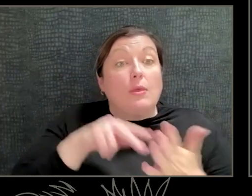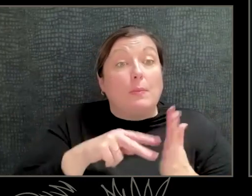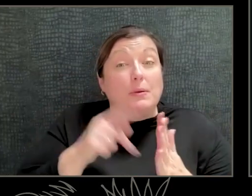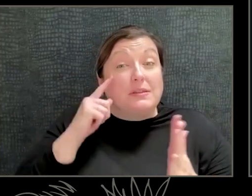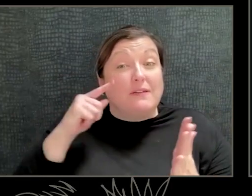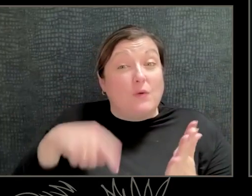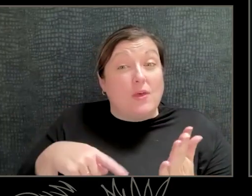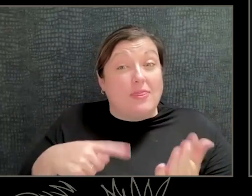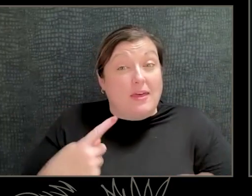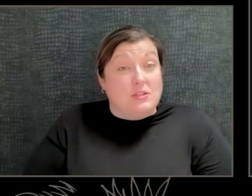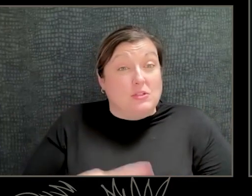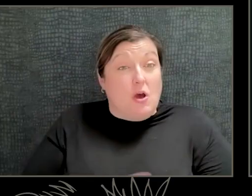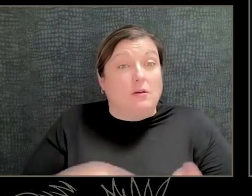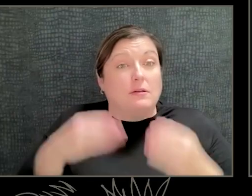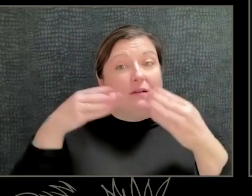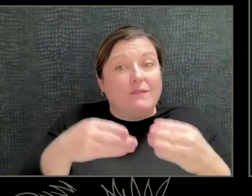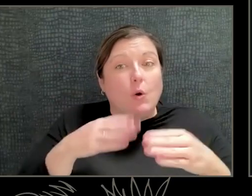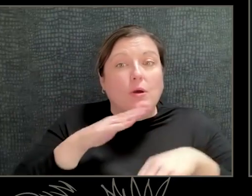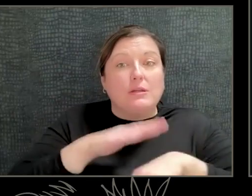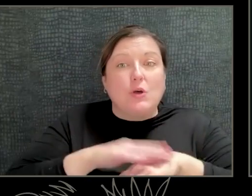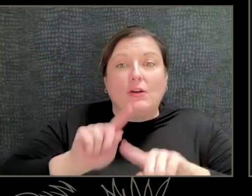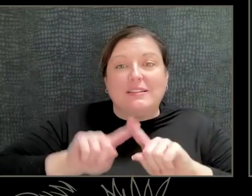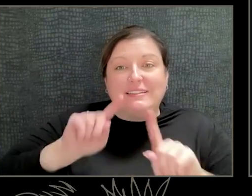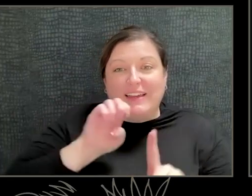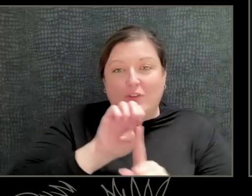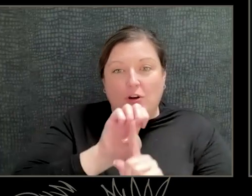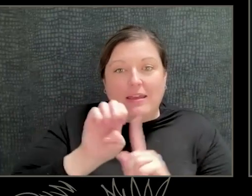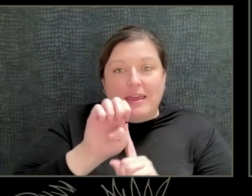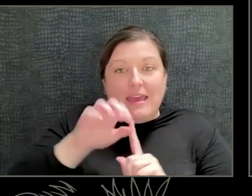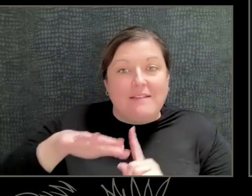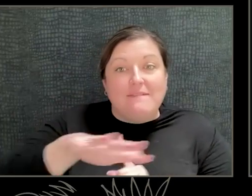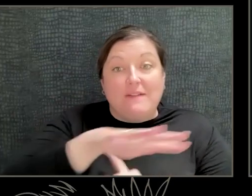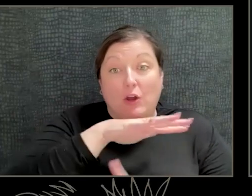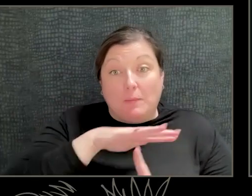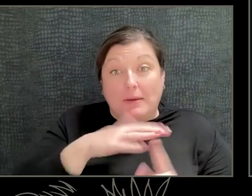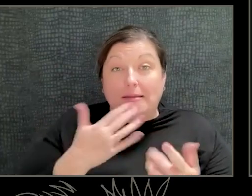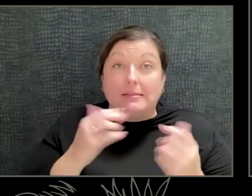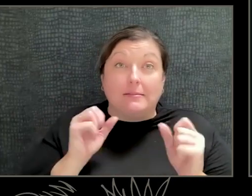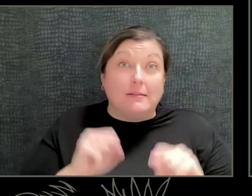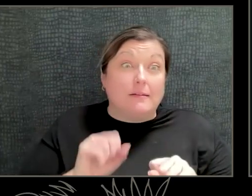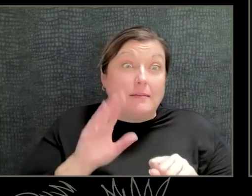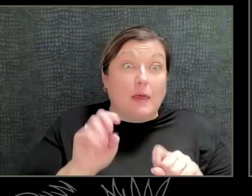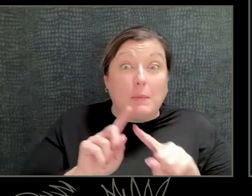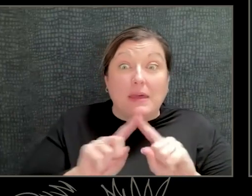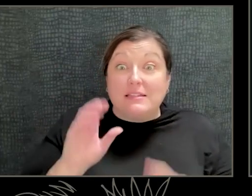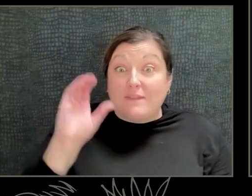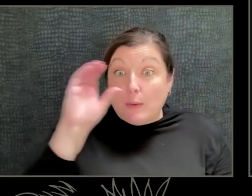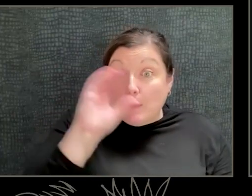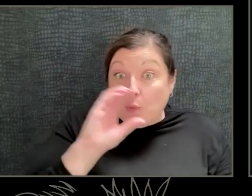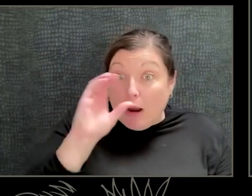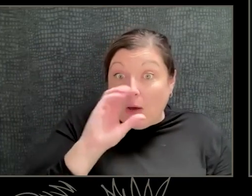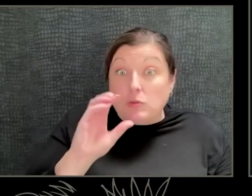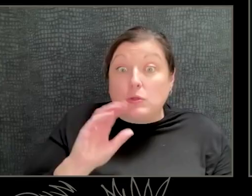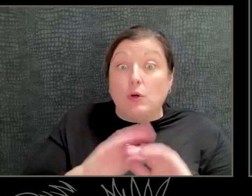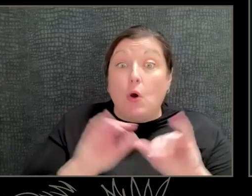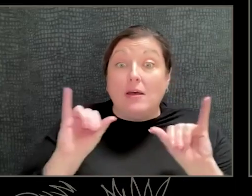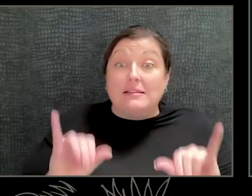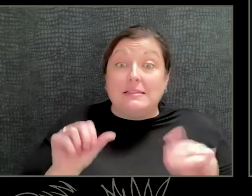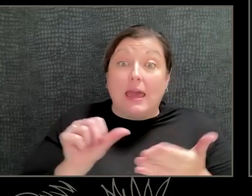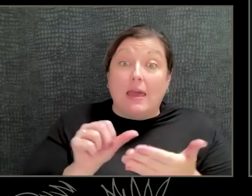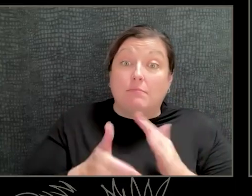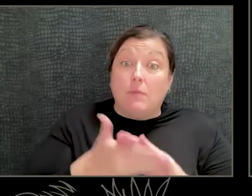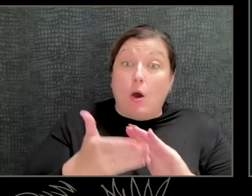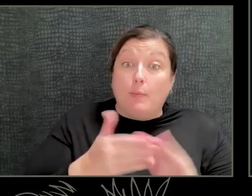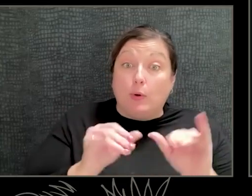the different environments. And different environments could be a different browser on the same operating system, or it could